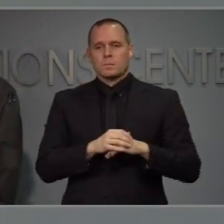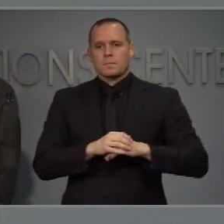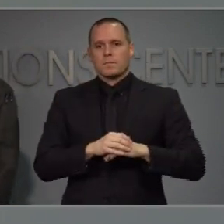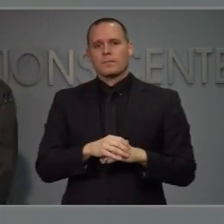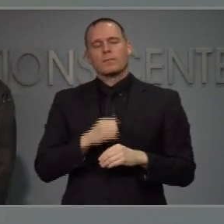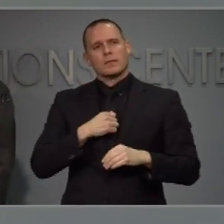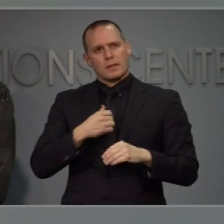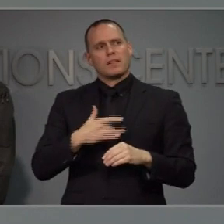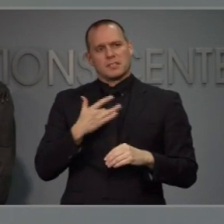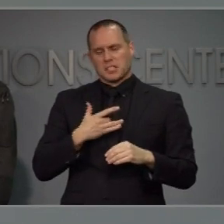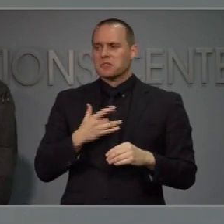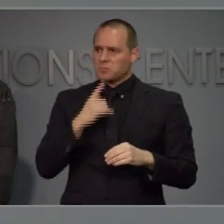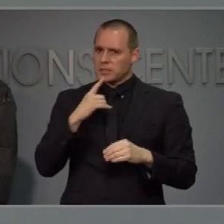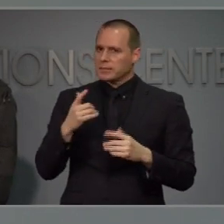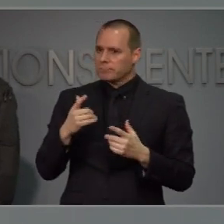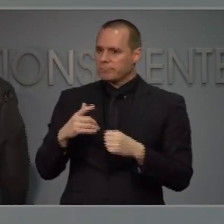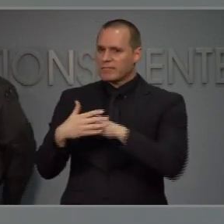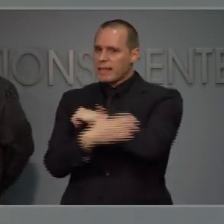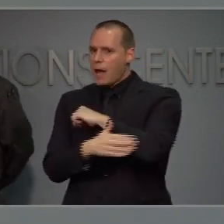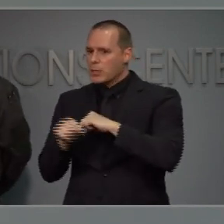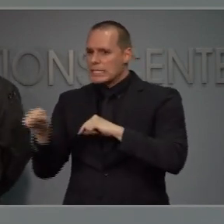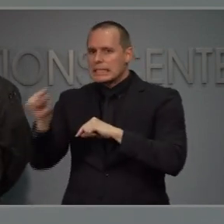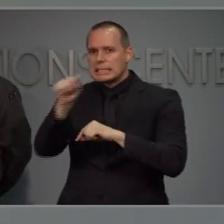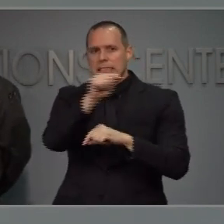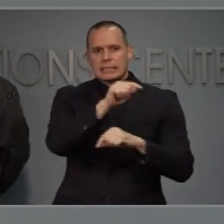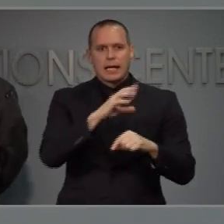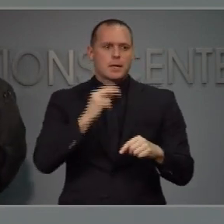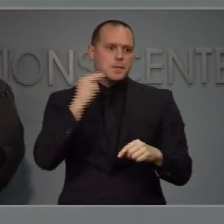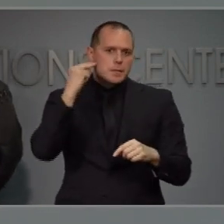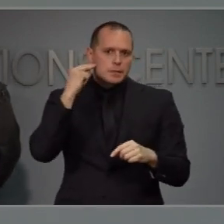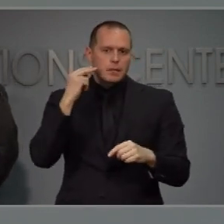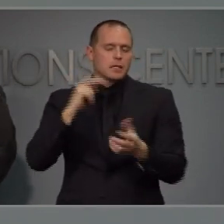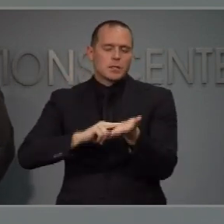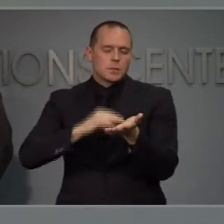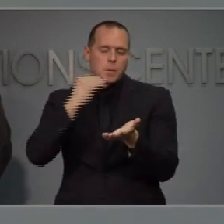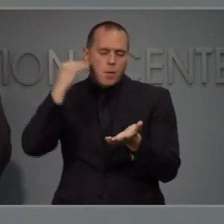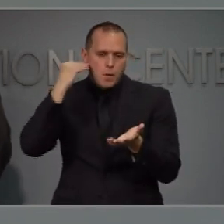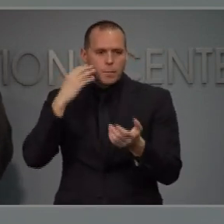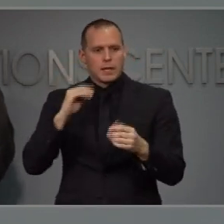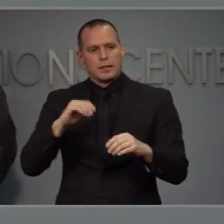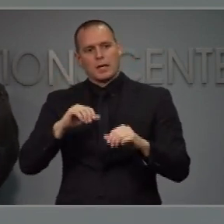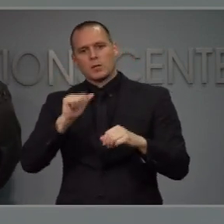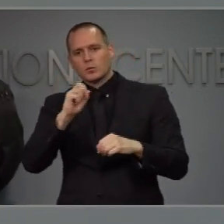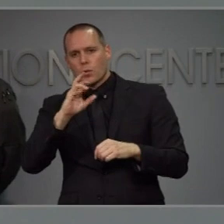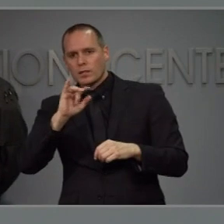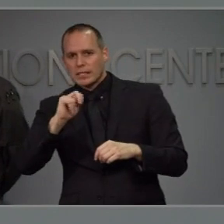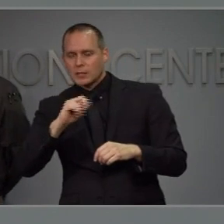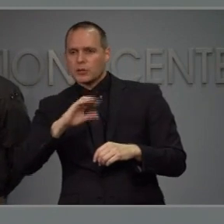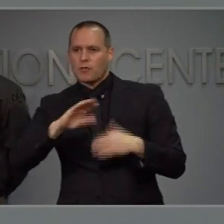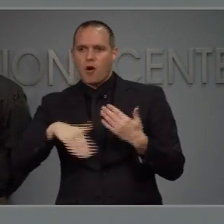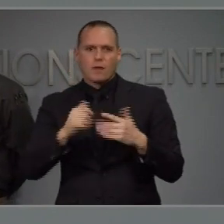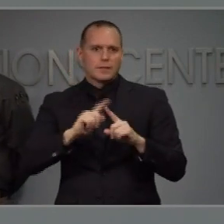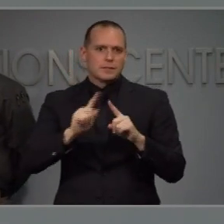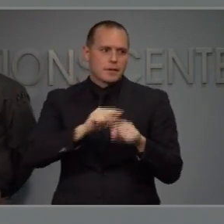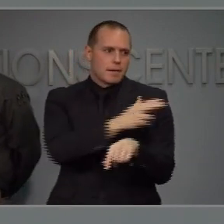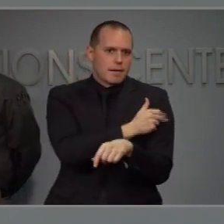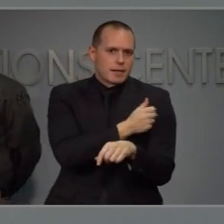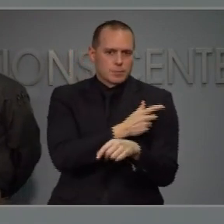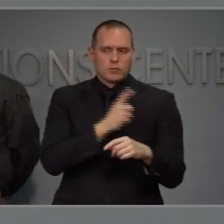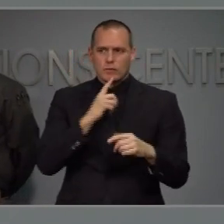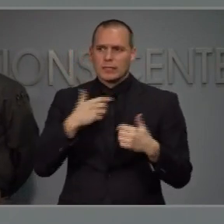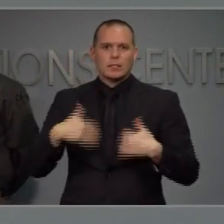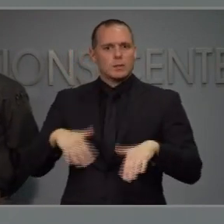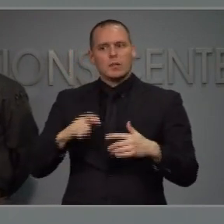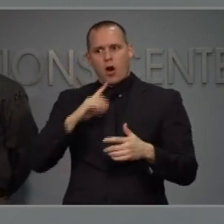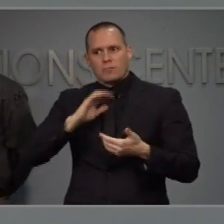good partnership between the nursing homes, the association, and all of the hospitals, right? This is a